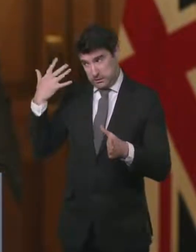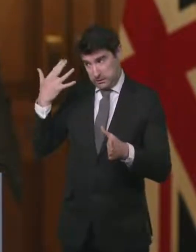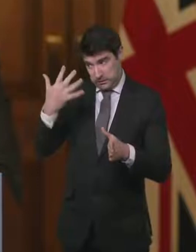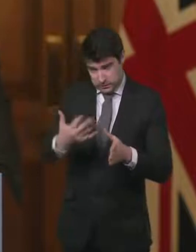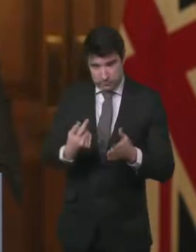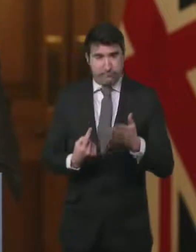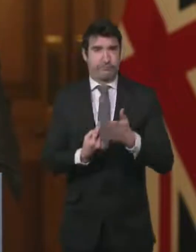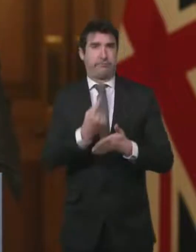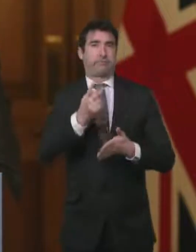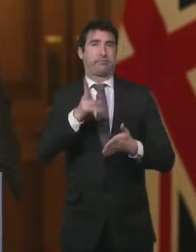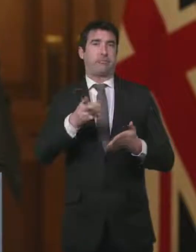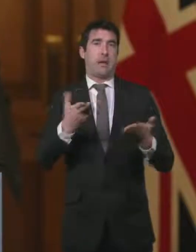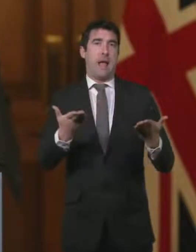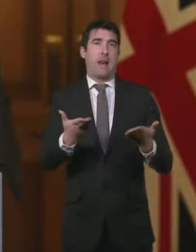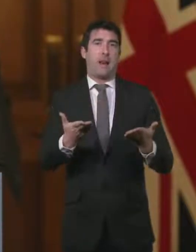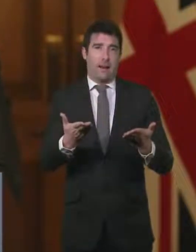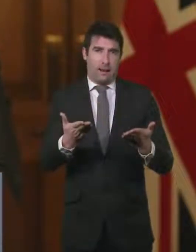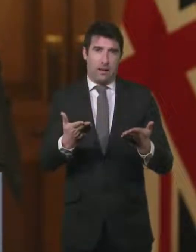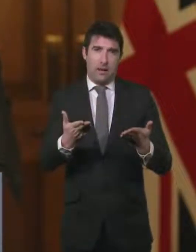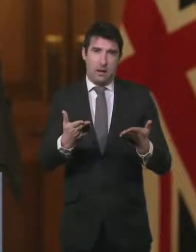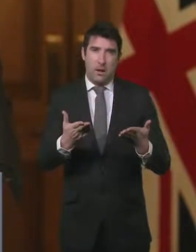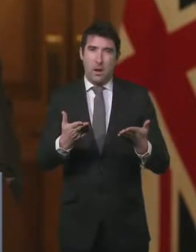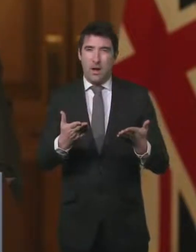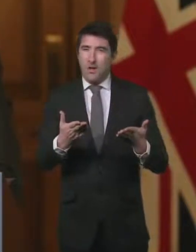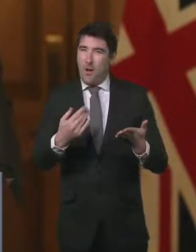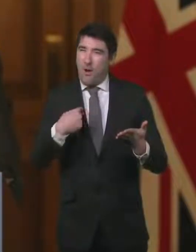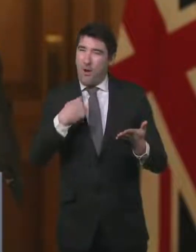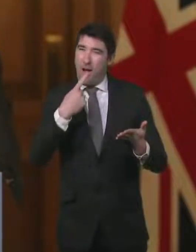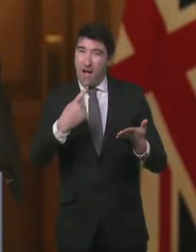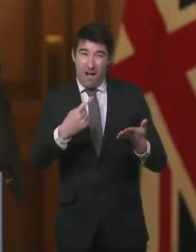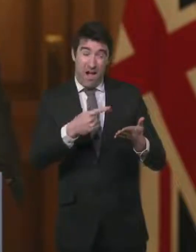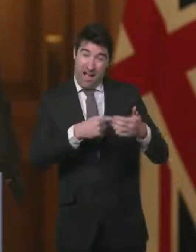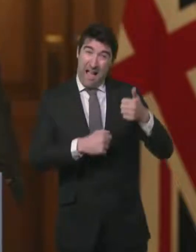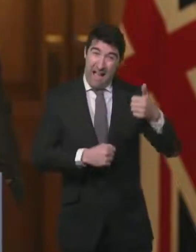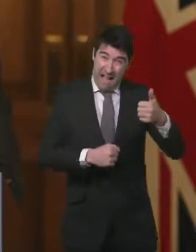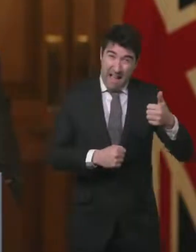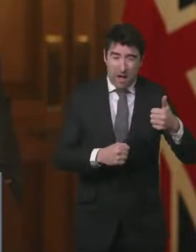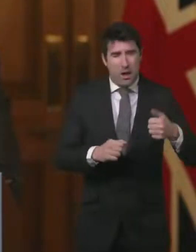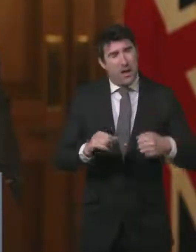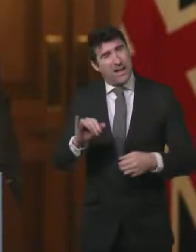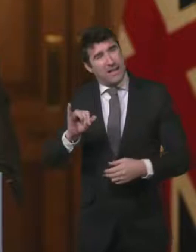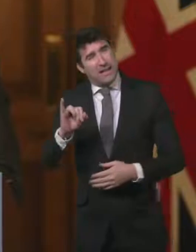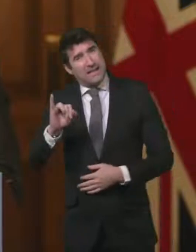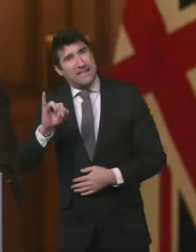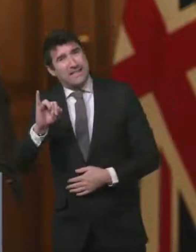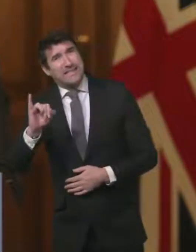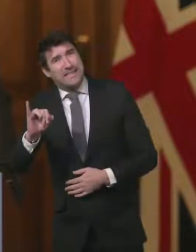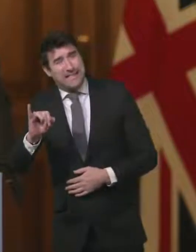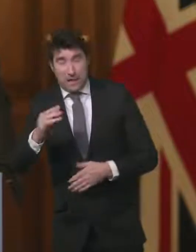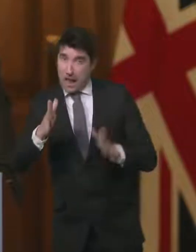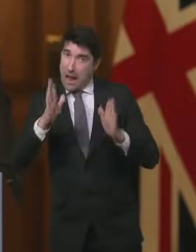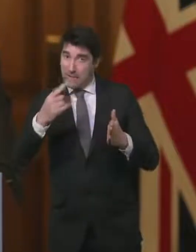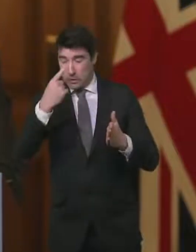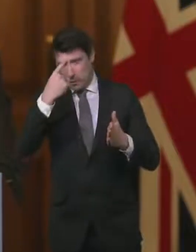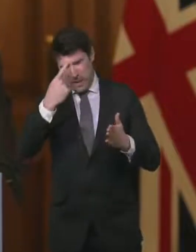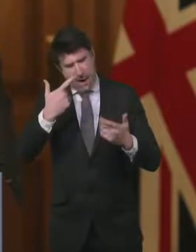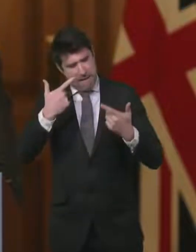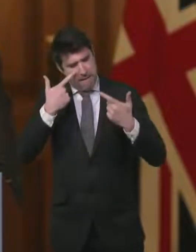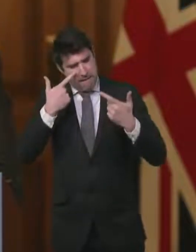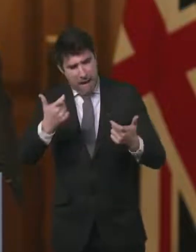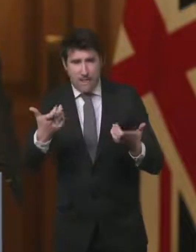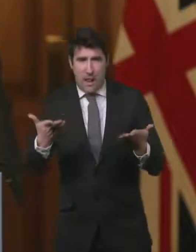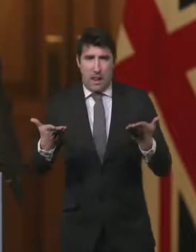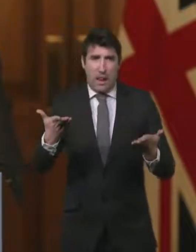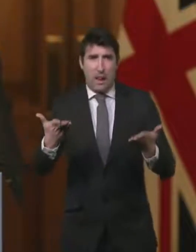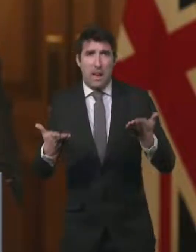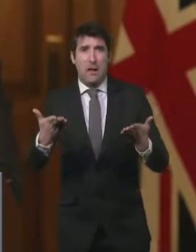freedom within reach, we've got to redouble our efforts to contain the virus. And that's why the Health Secretary has announced